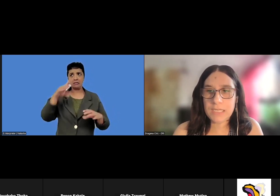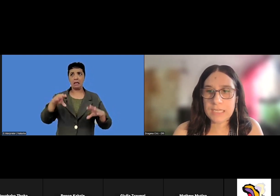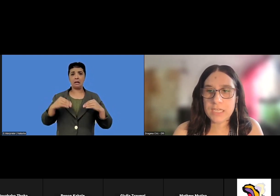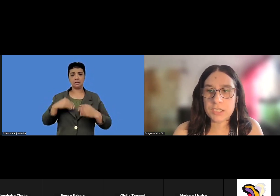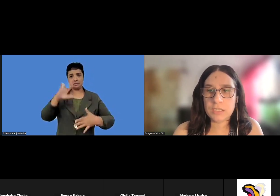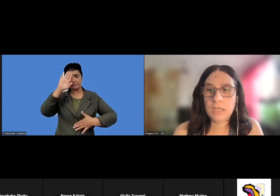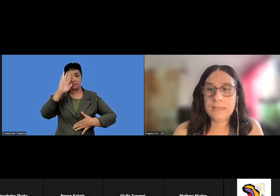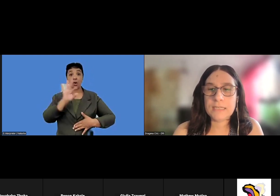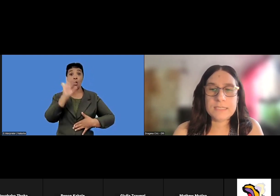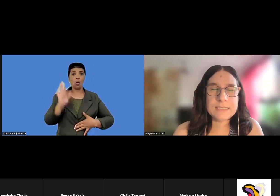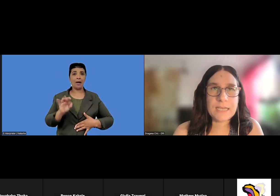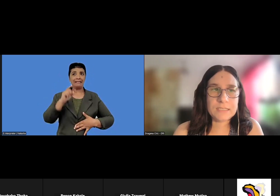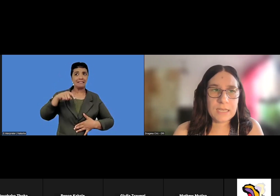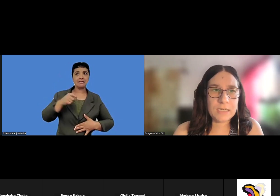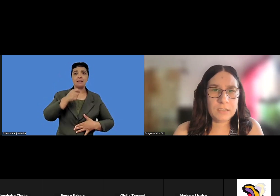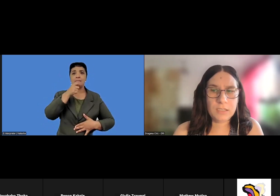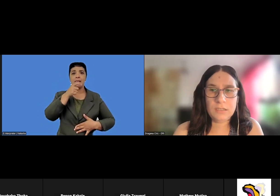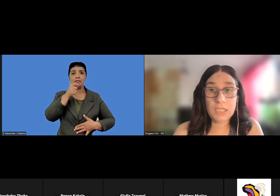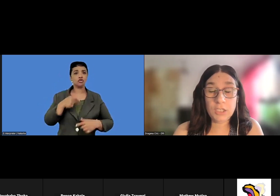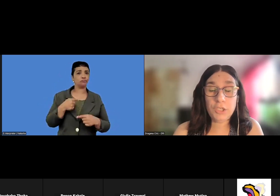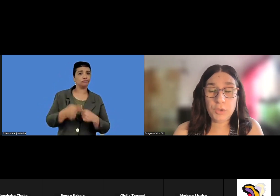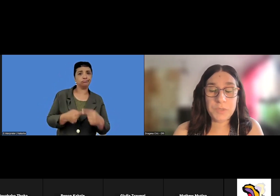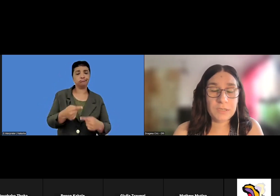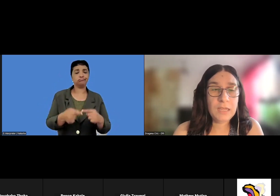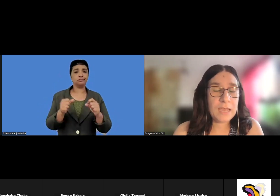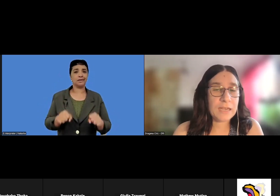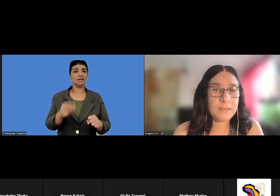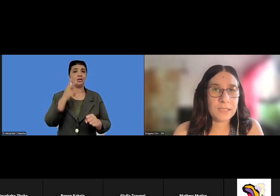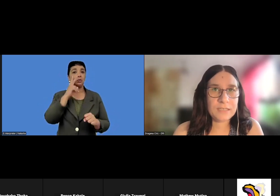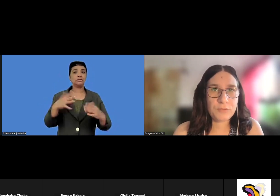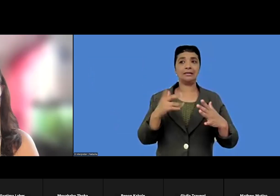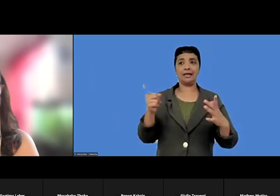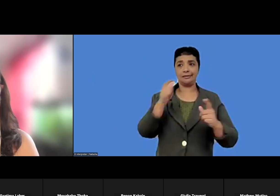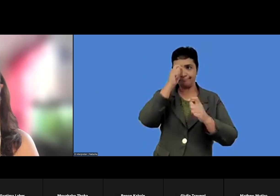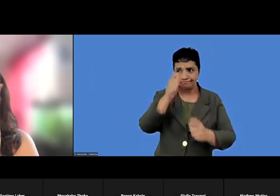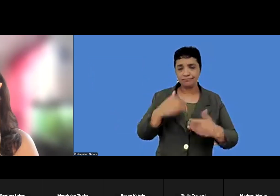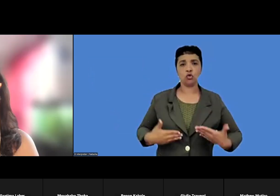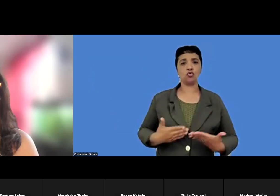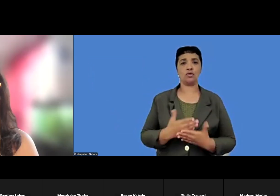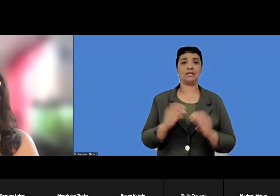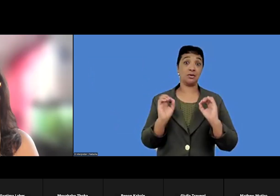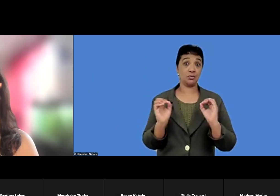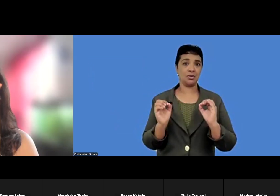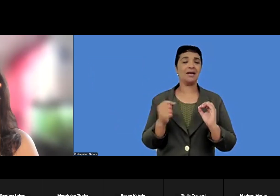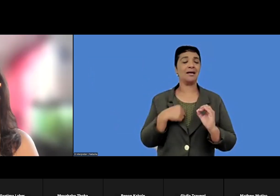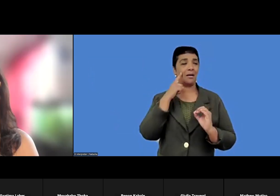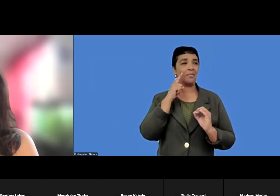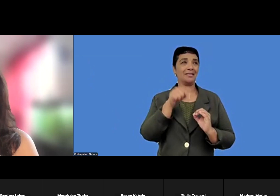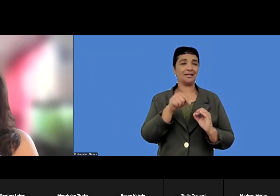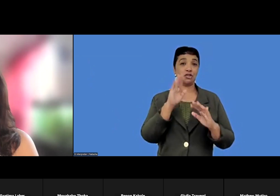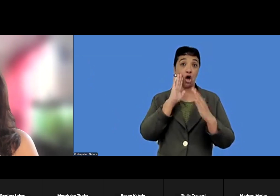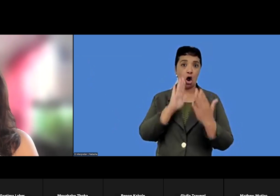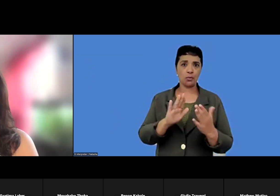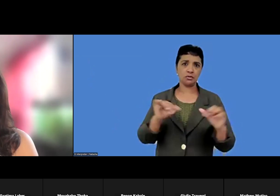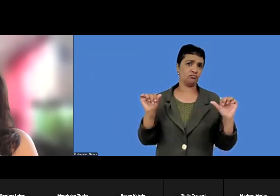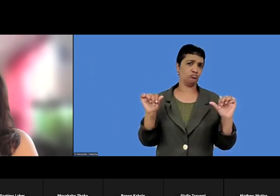some medication that is sad and inhuman. And I think that really sums up the overall approach to